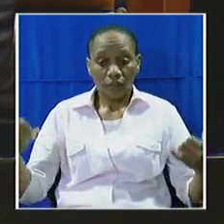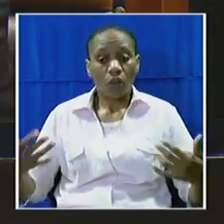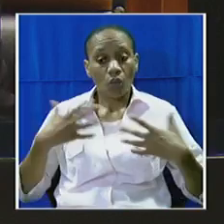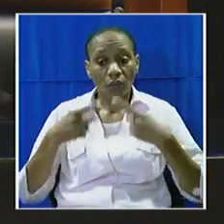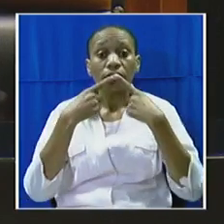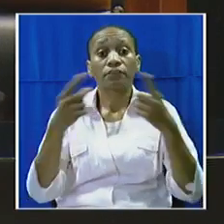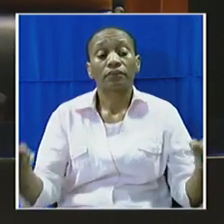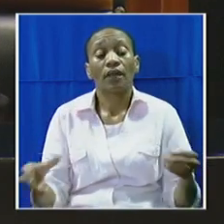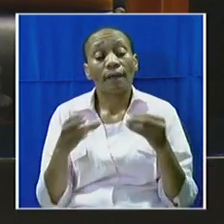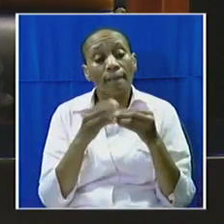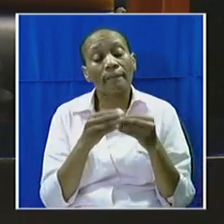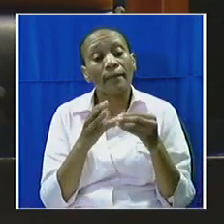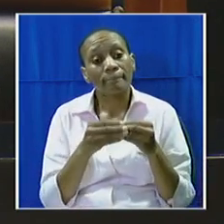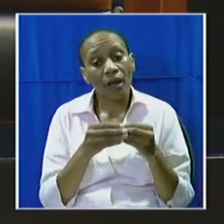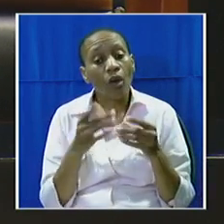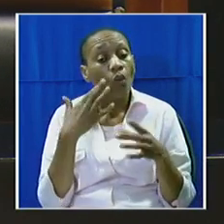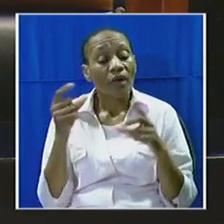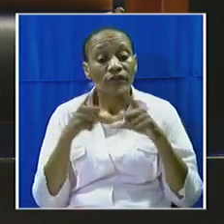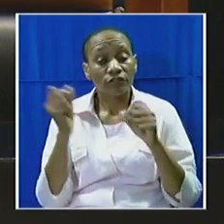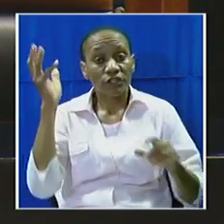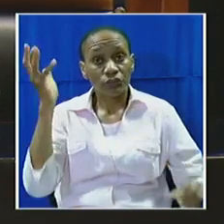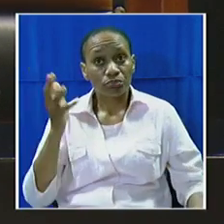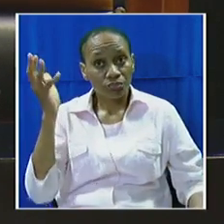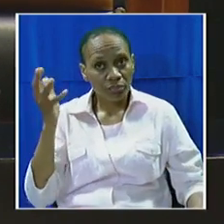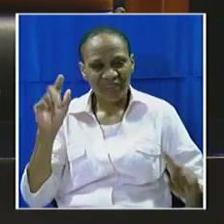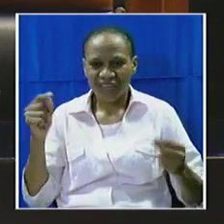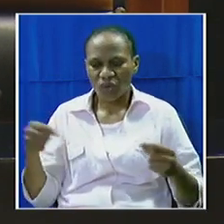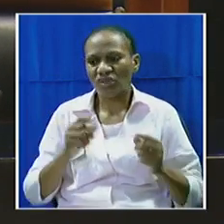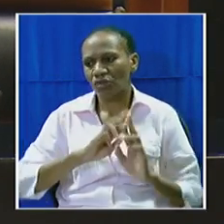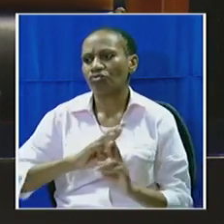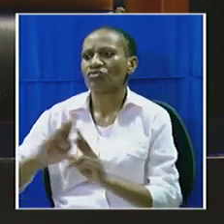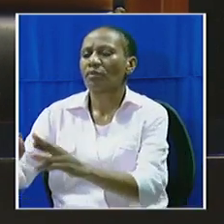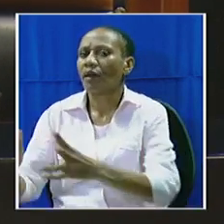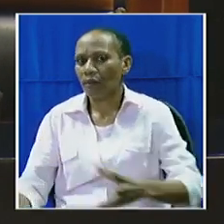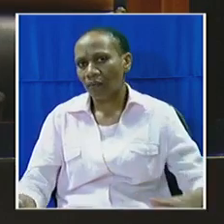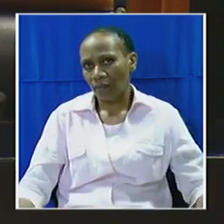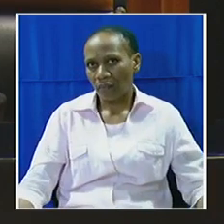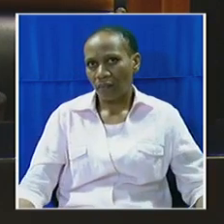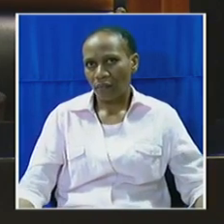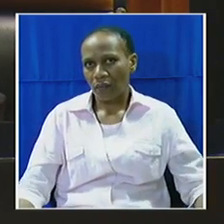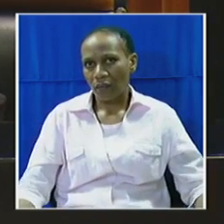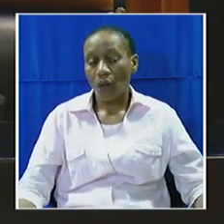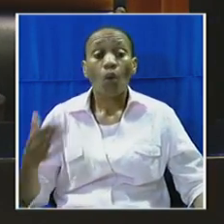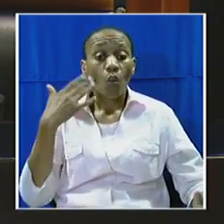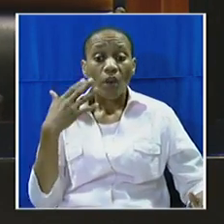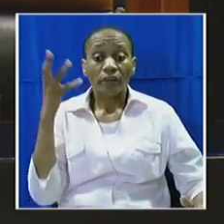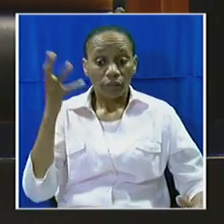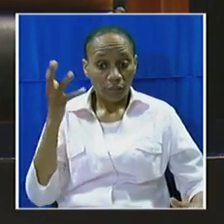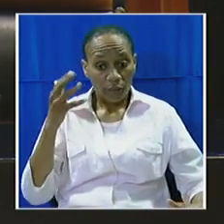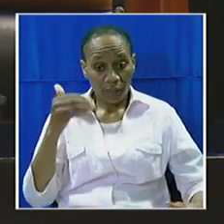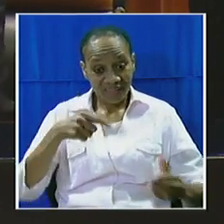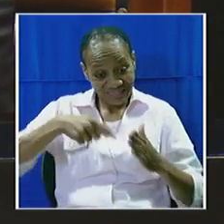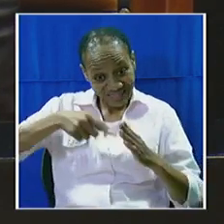a member cannot take a question after his speech. It can only be during his speech or not at